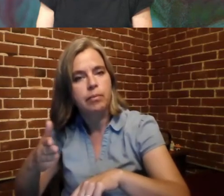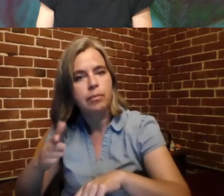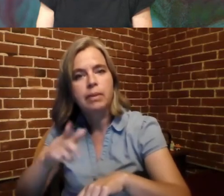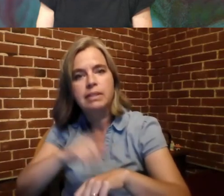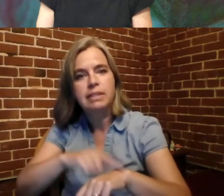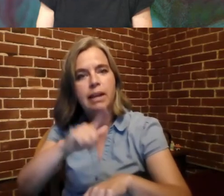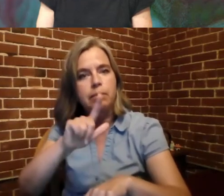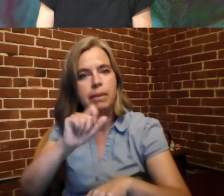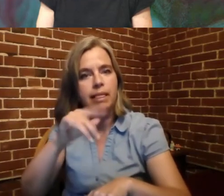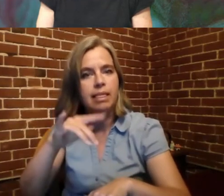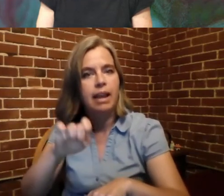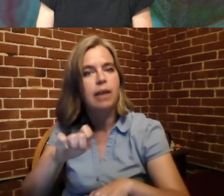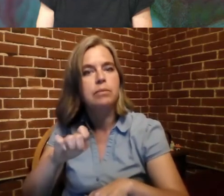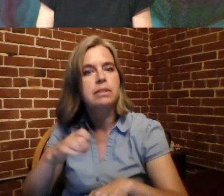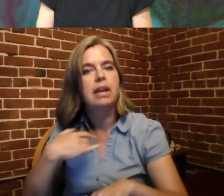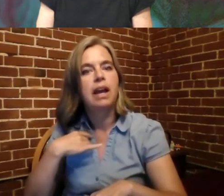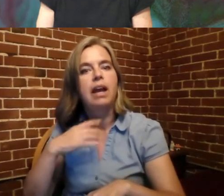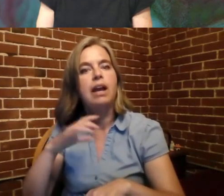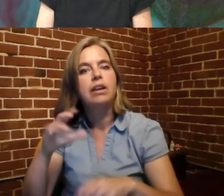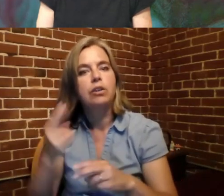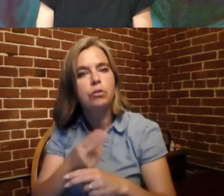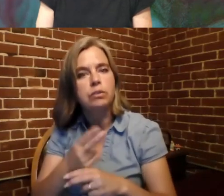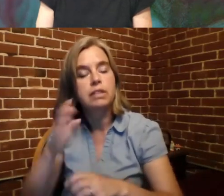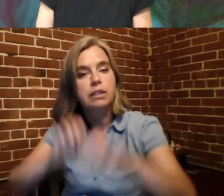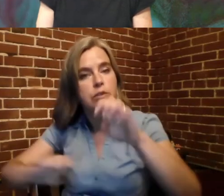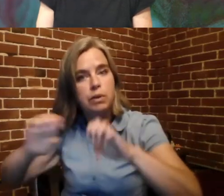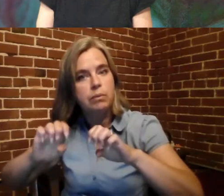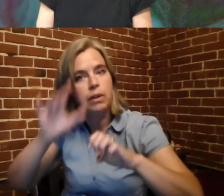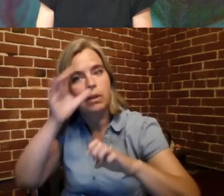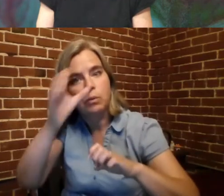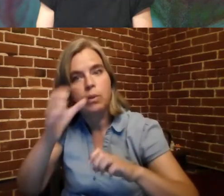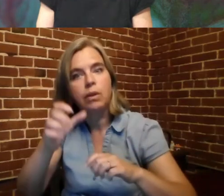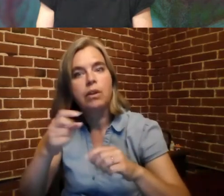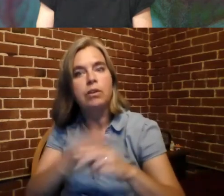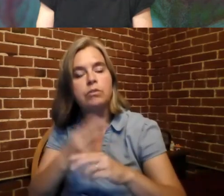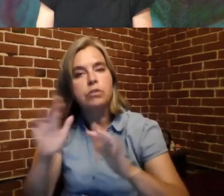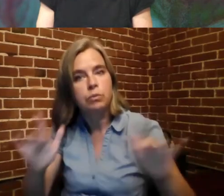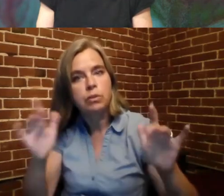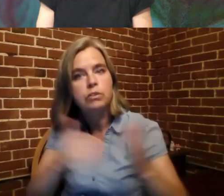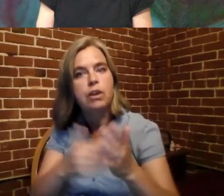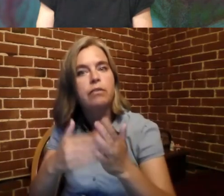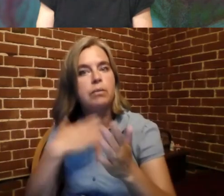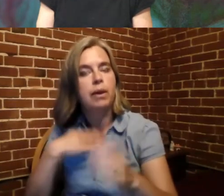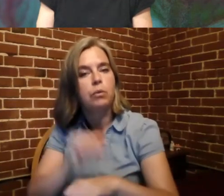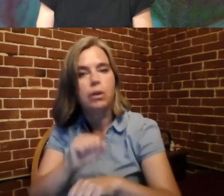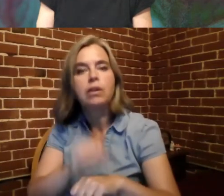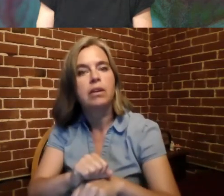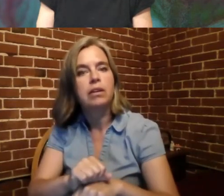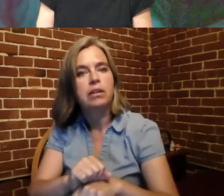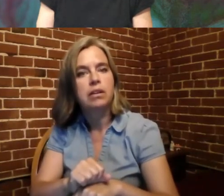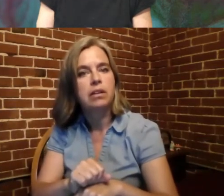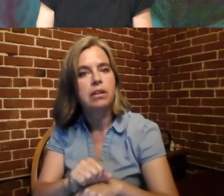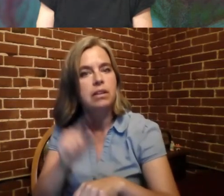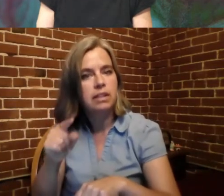experimental video and experimental animations, and I use a lot of computers in my work. So this is really the first time